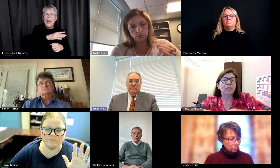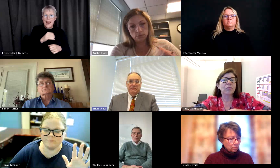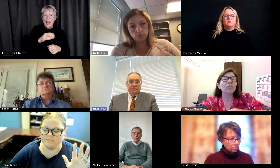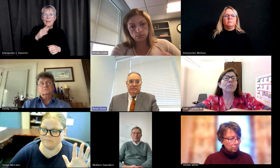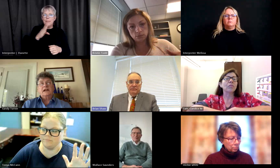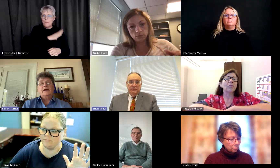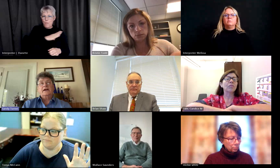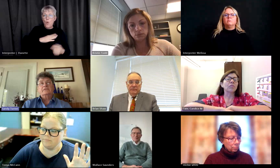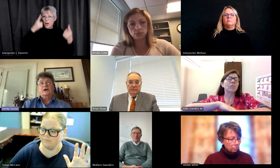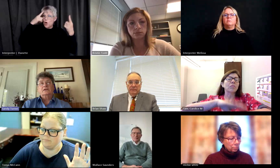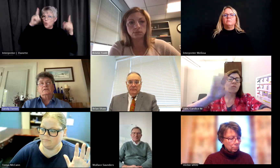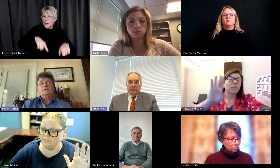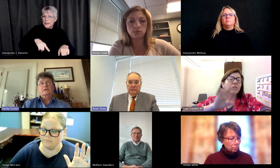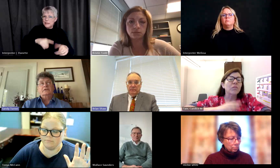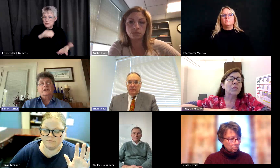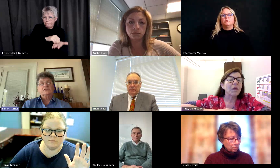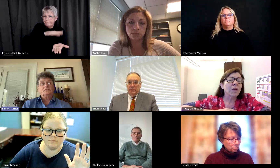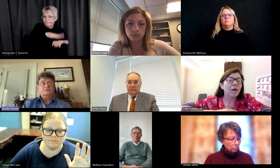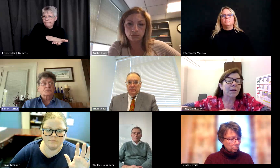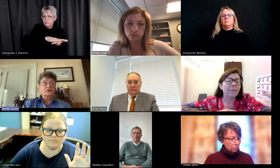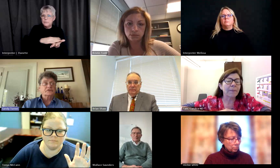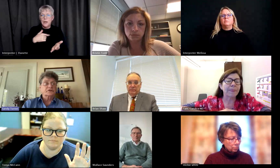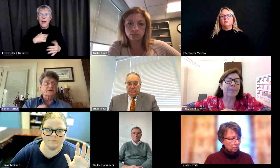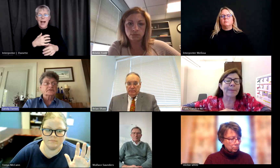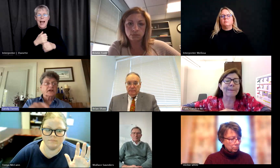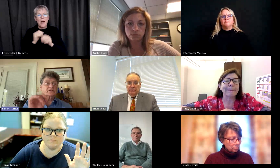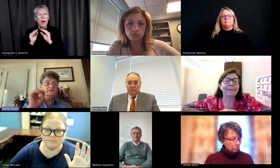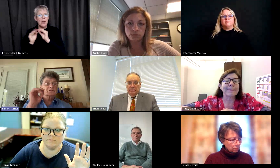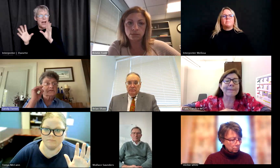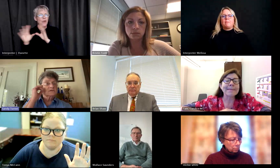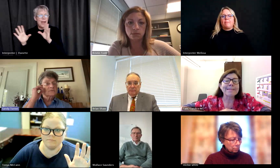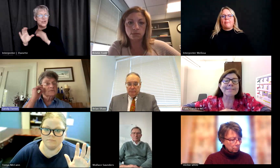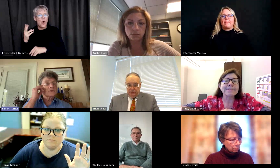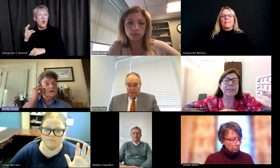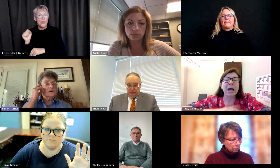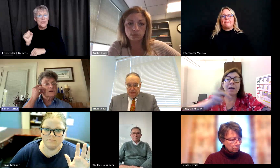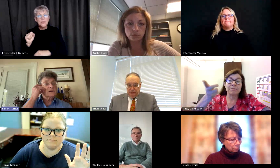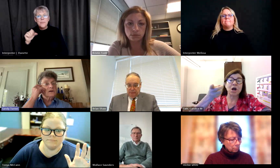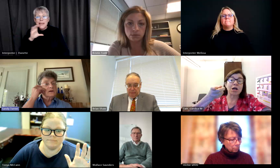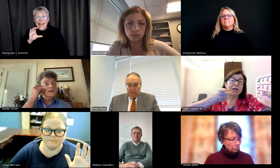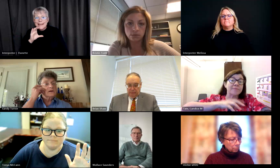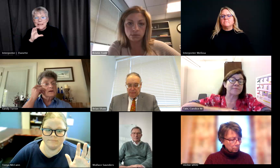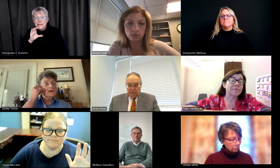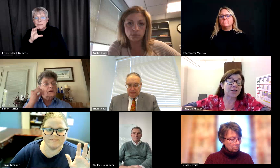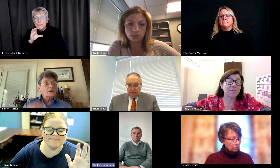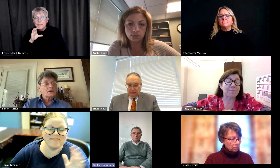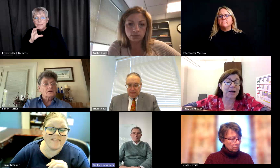this. And I have gotten clarification from Chris on this. Candace, I'm sorry.